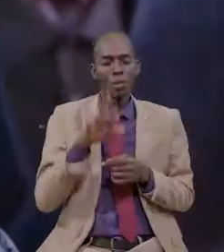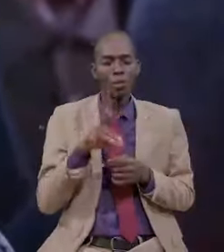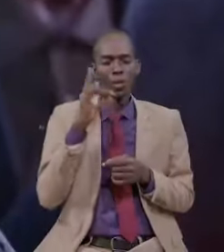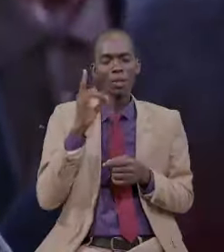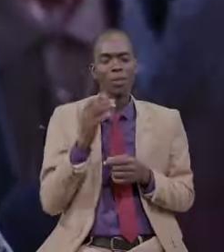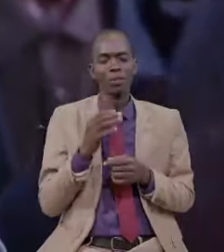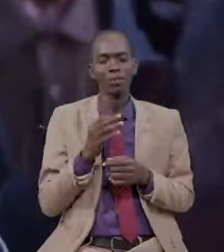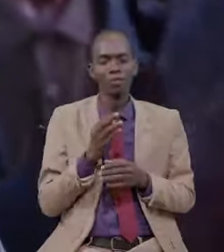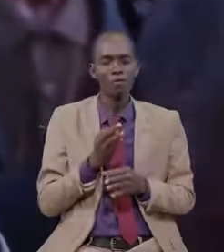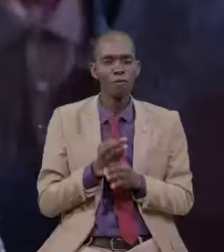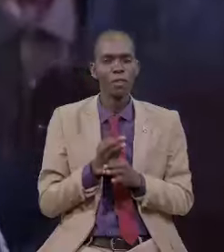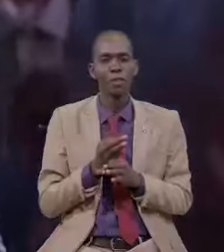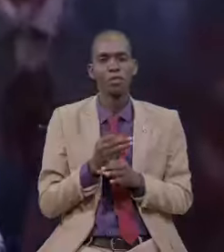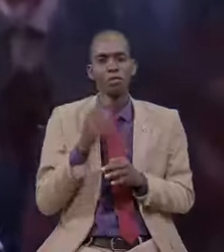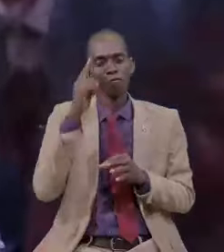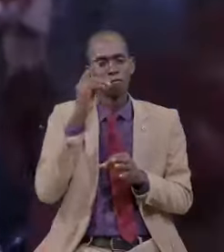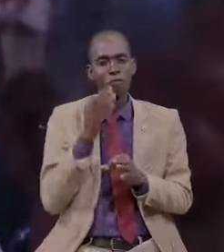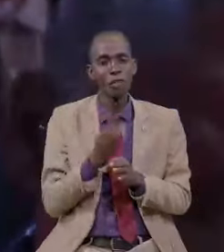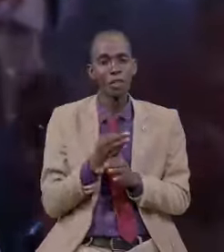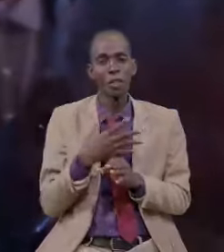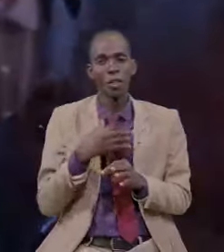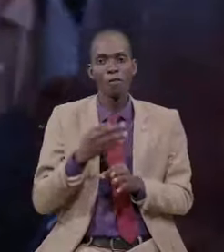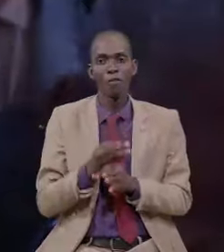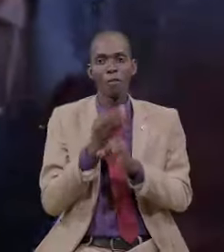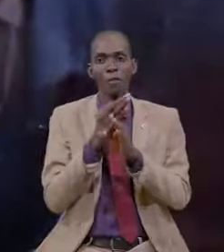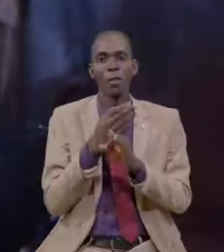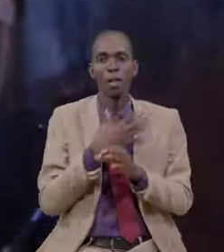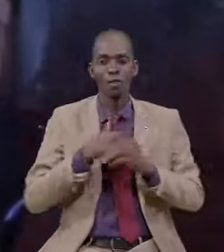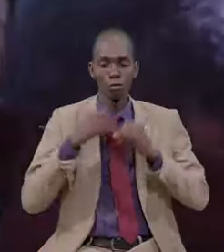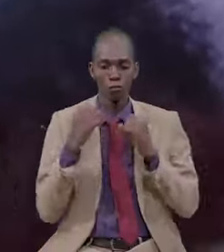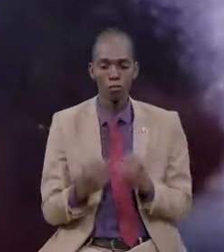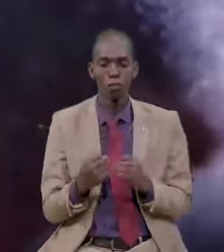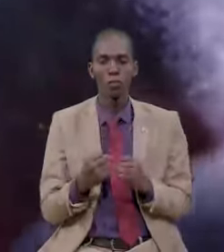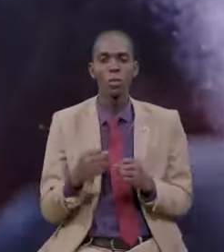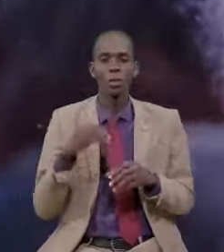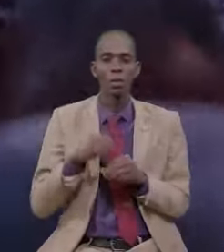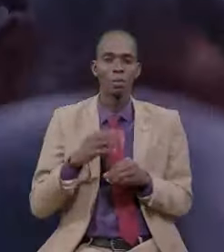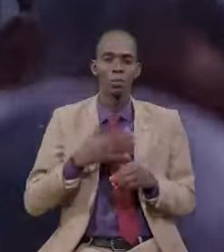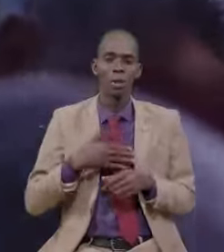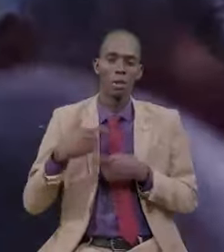faithfulness, fortitude in my heart.